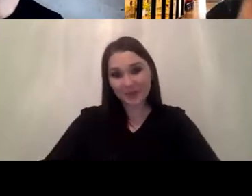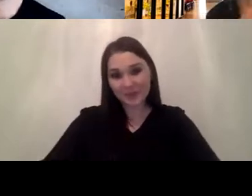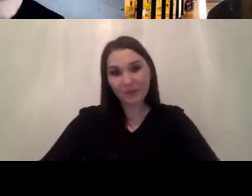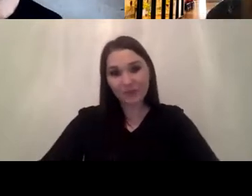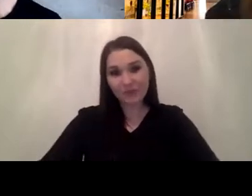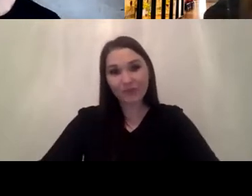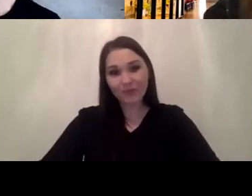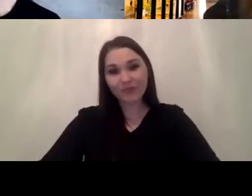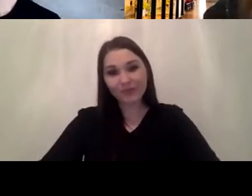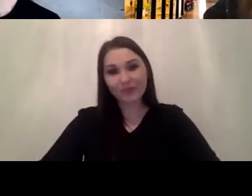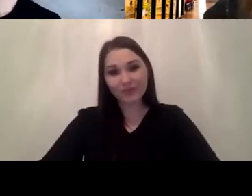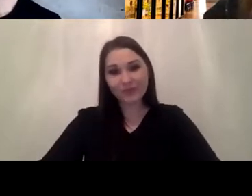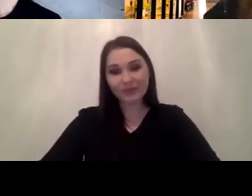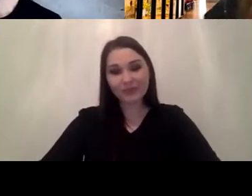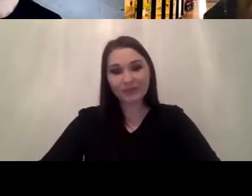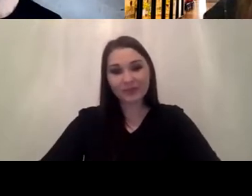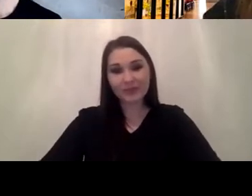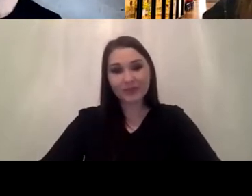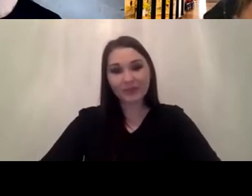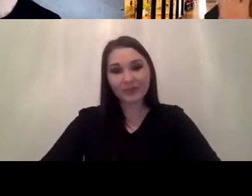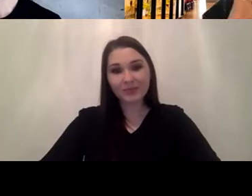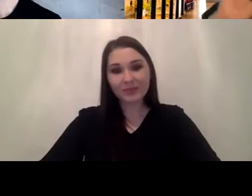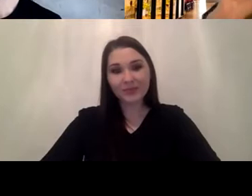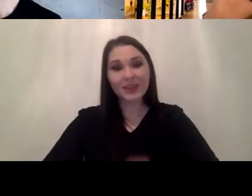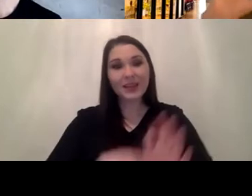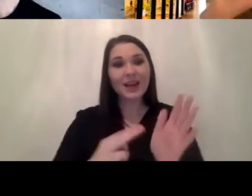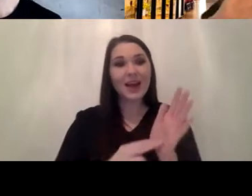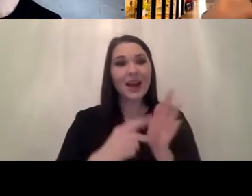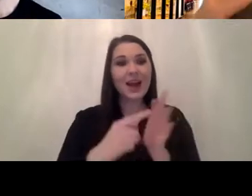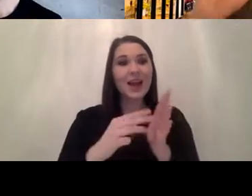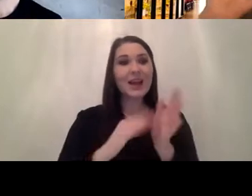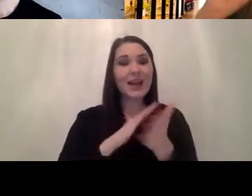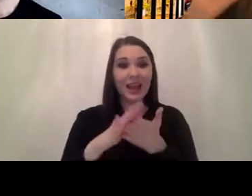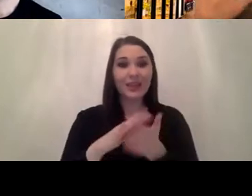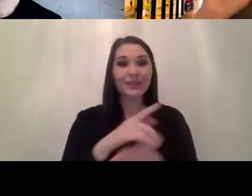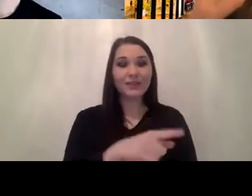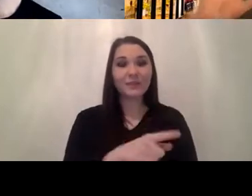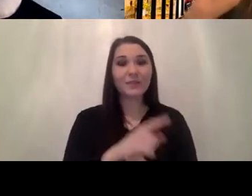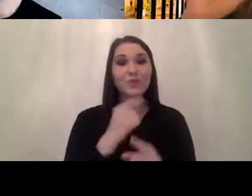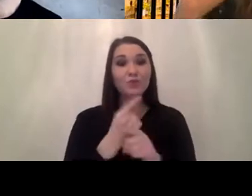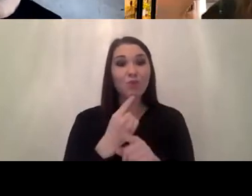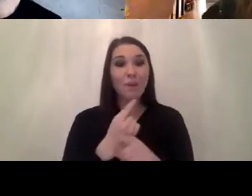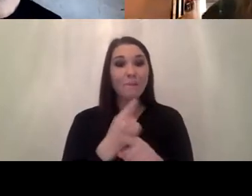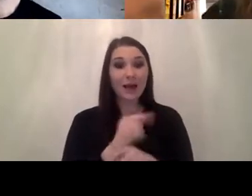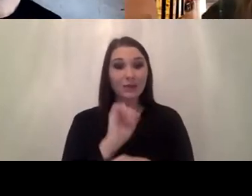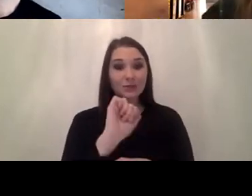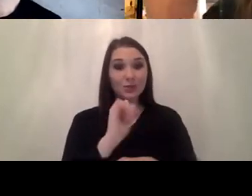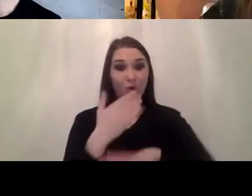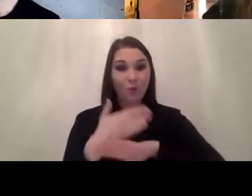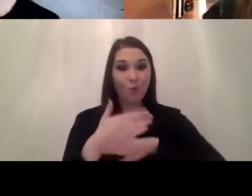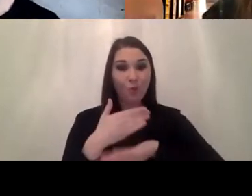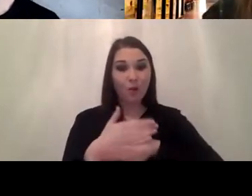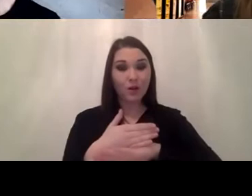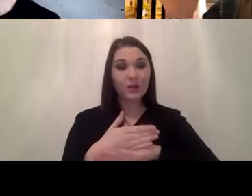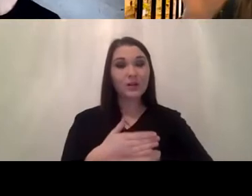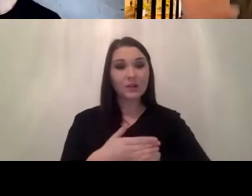different areas. And Neil, when you talk a little bit about your work on the more social